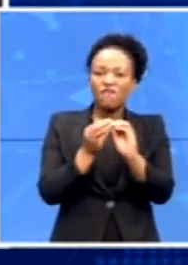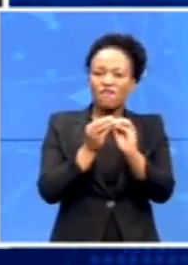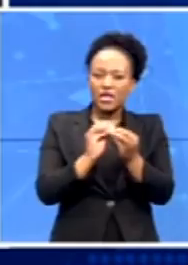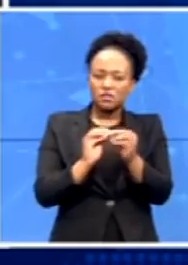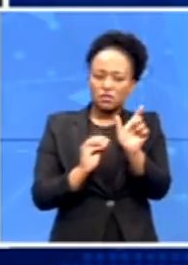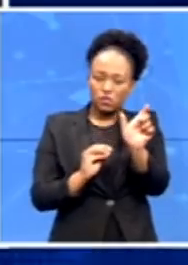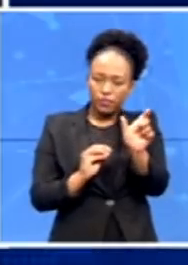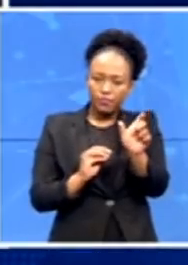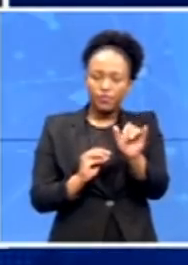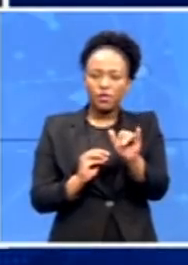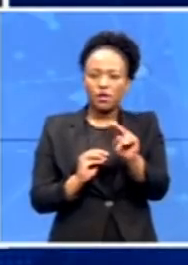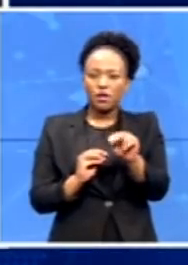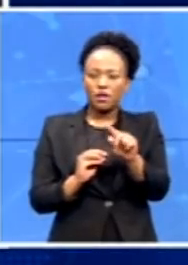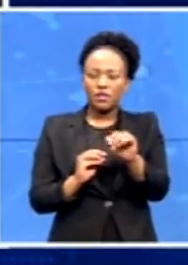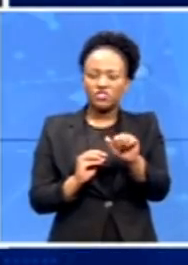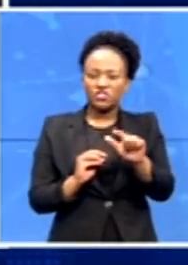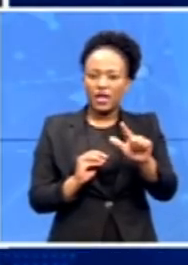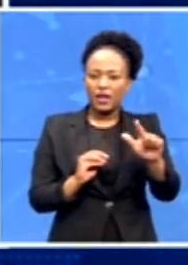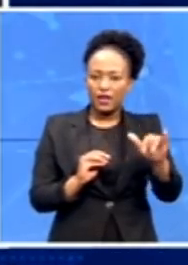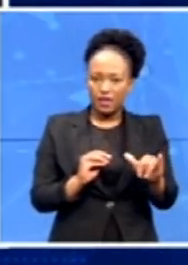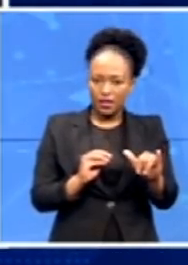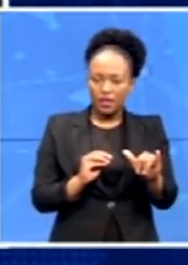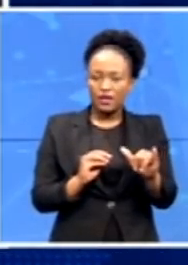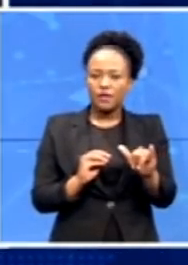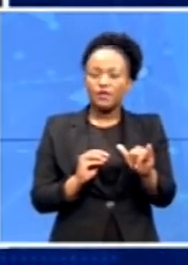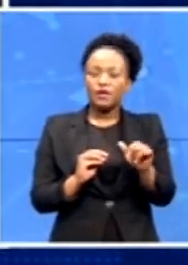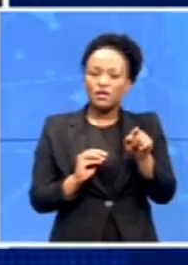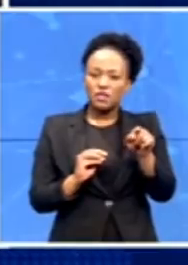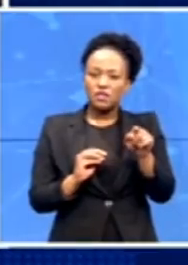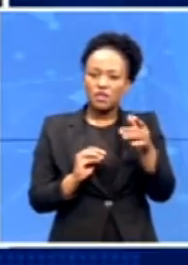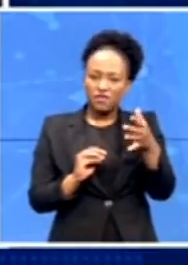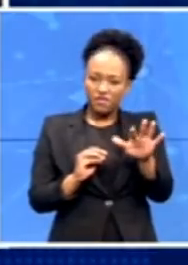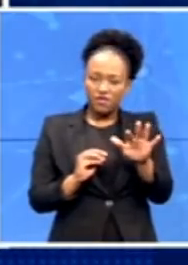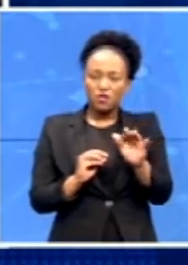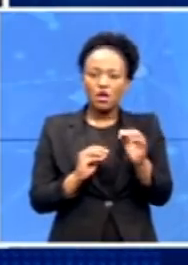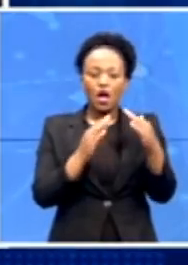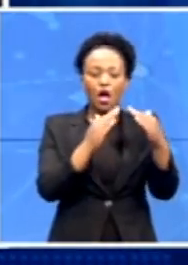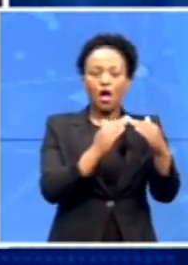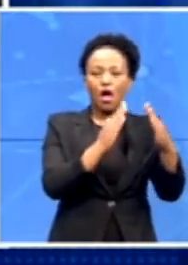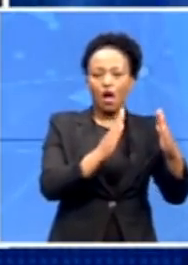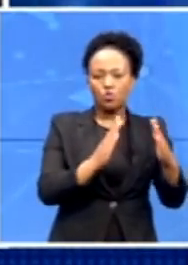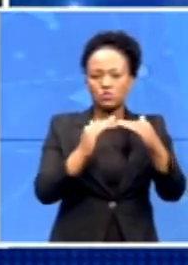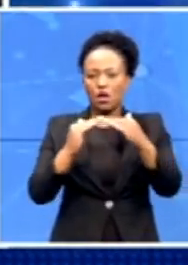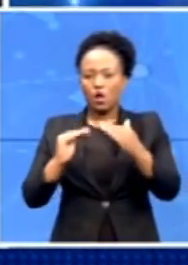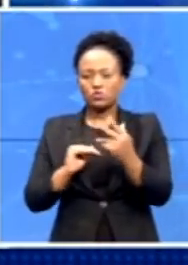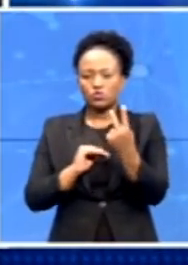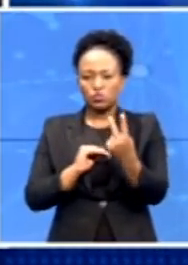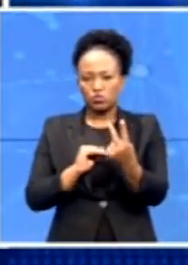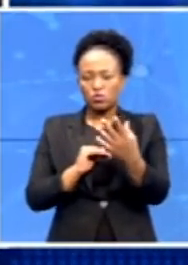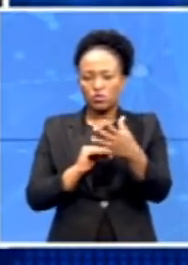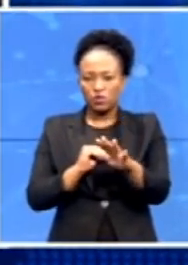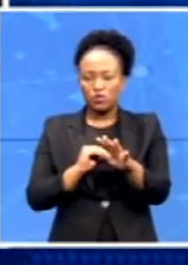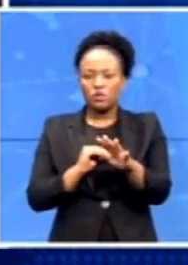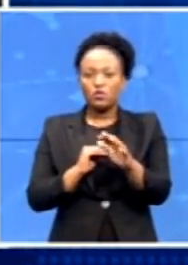Initially, they only had 2 houses and the identification of the third house came